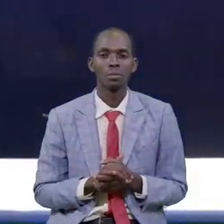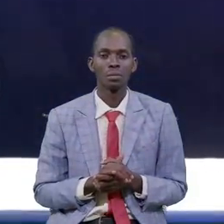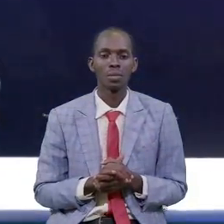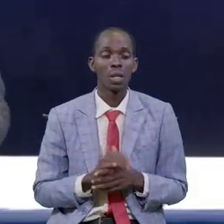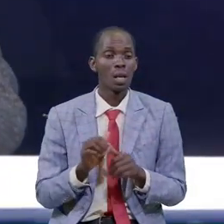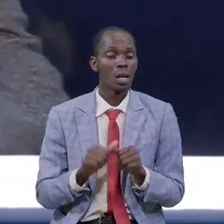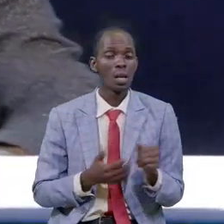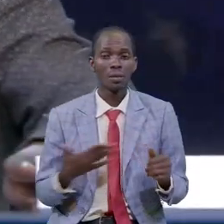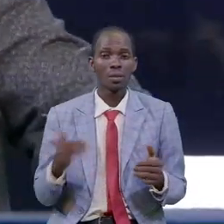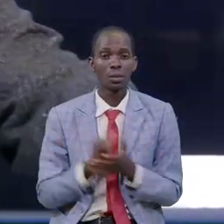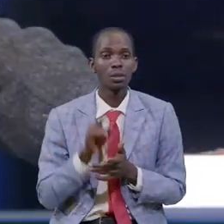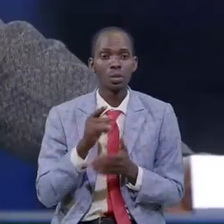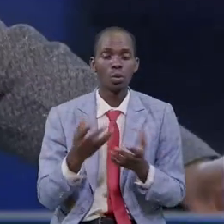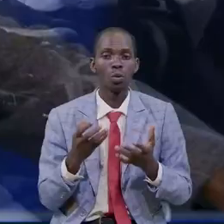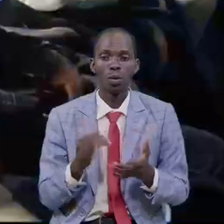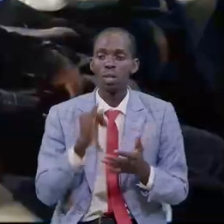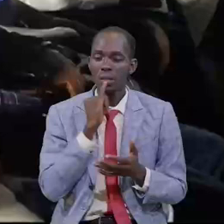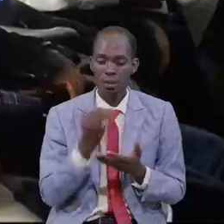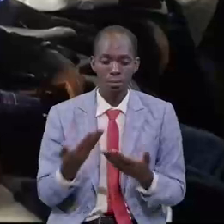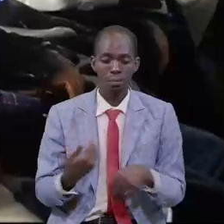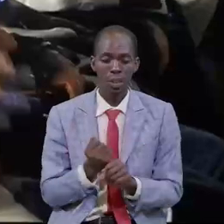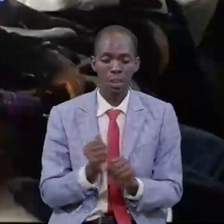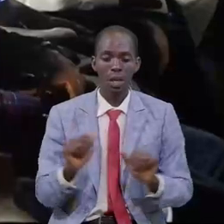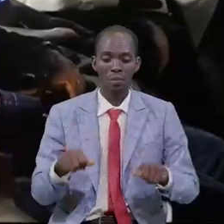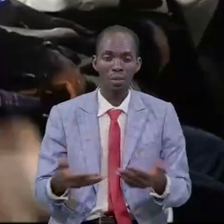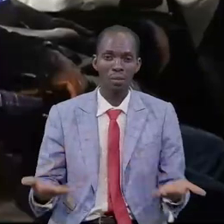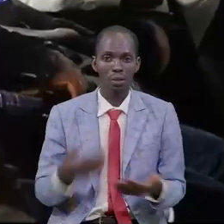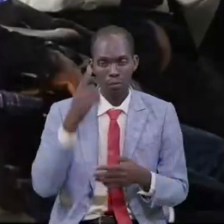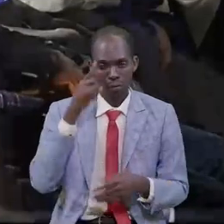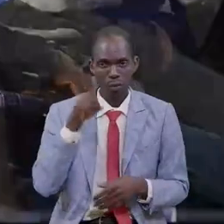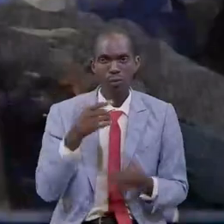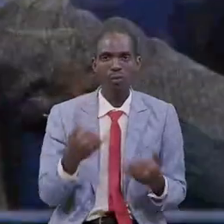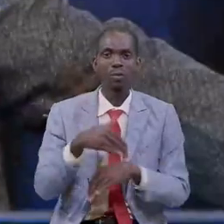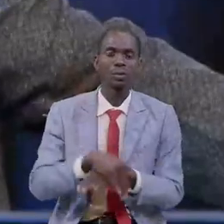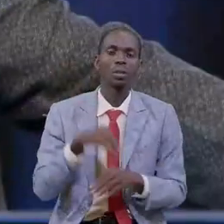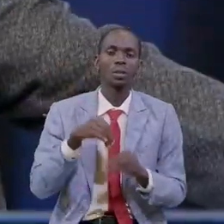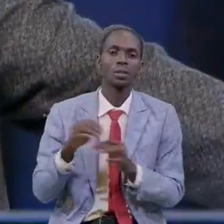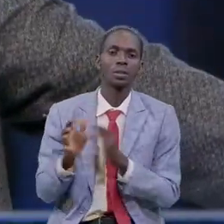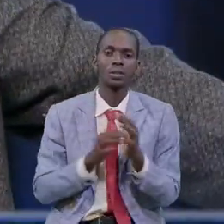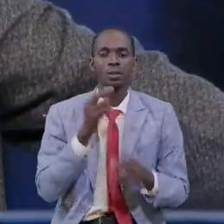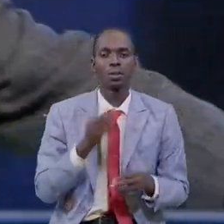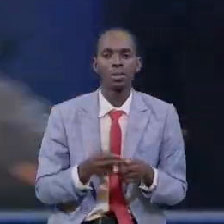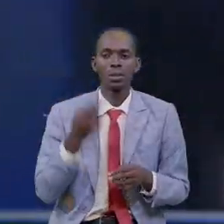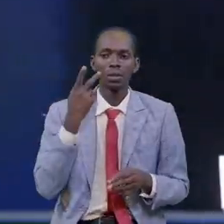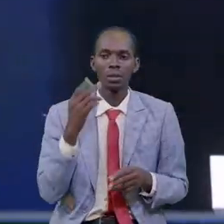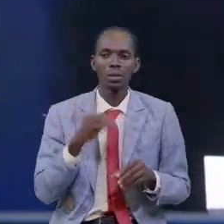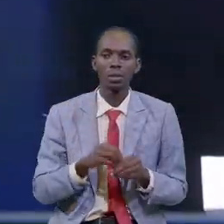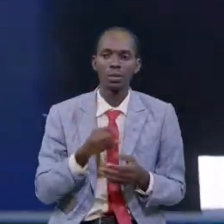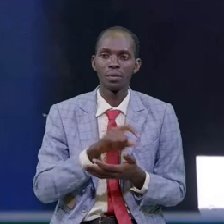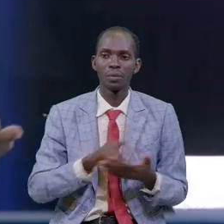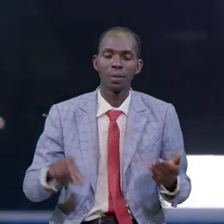desire is available for you tonight. Tout ce que vous désirez est disponible ce soir. Look at verse 21. Verset 21. In